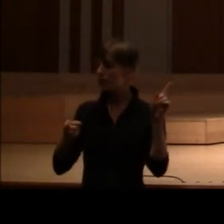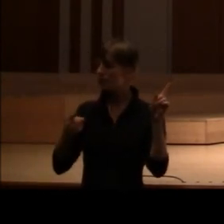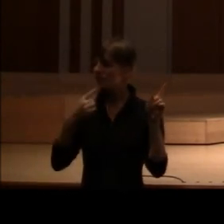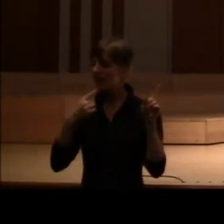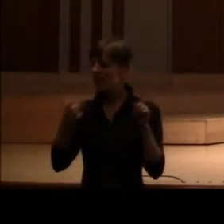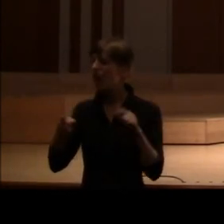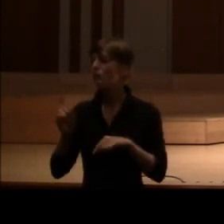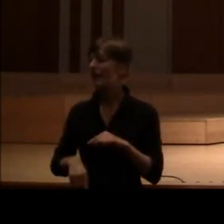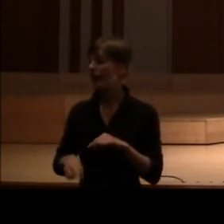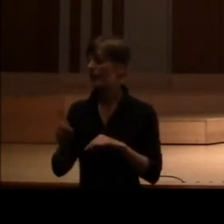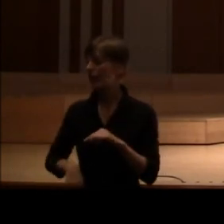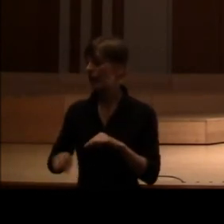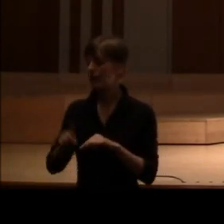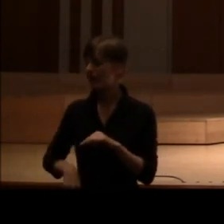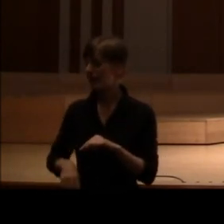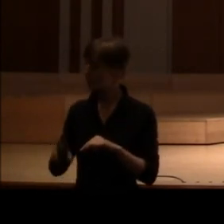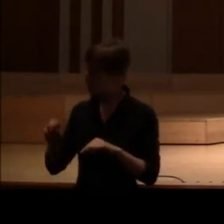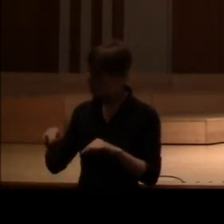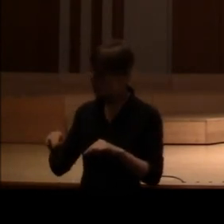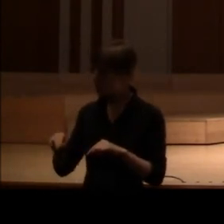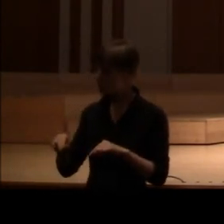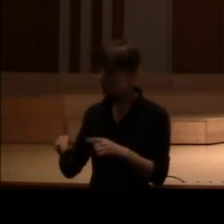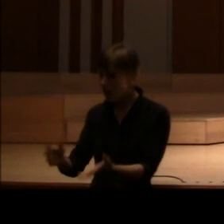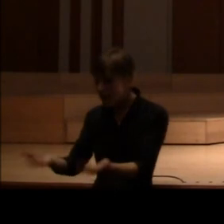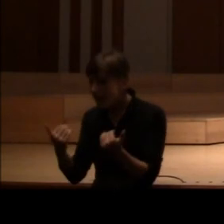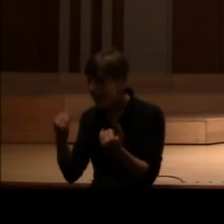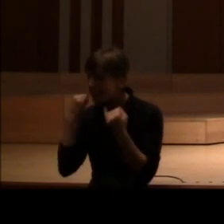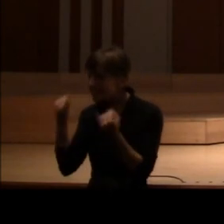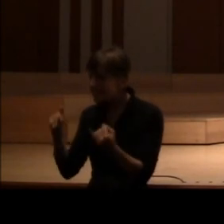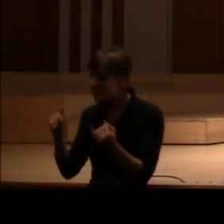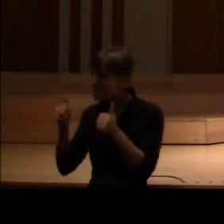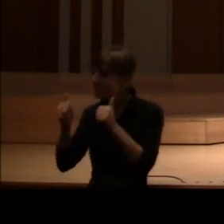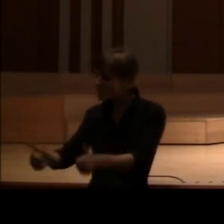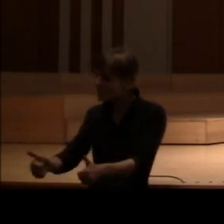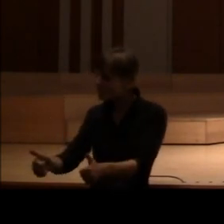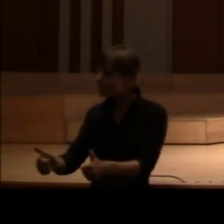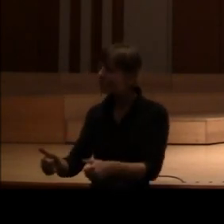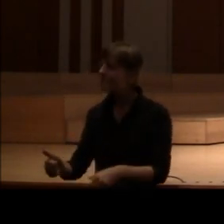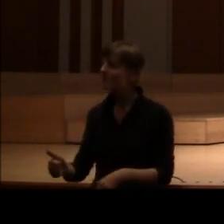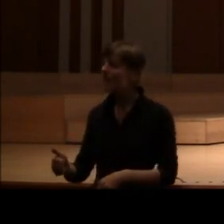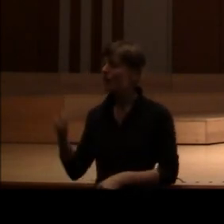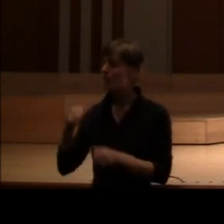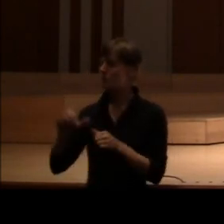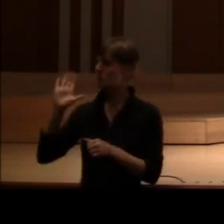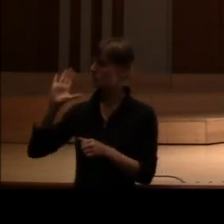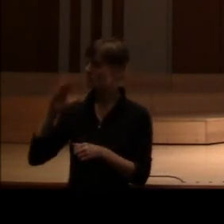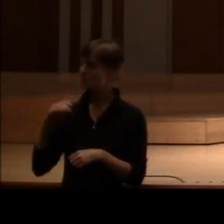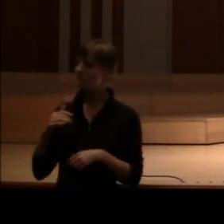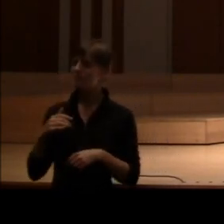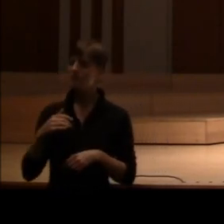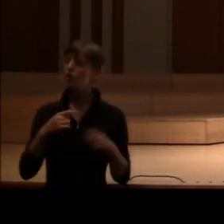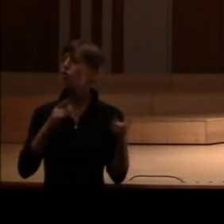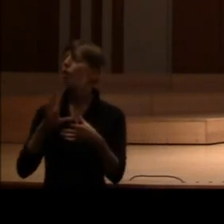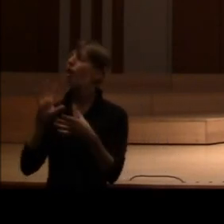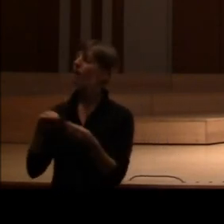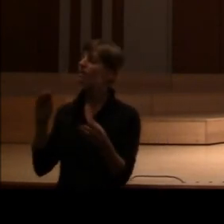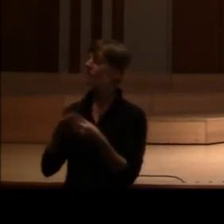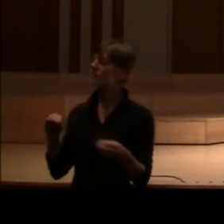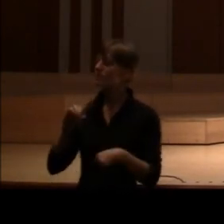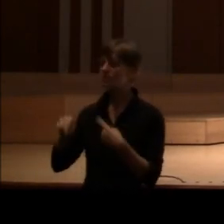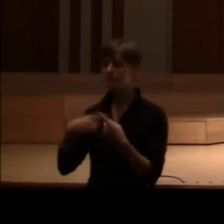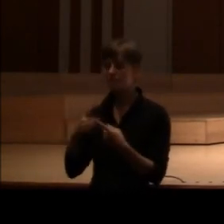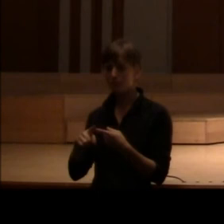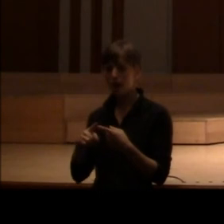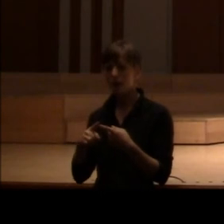do. It's always about just get your ideas. And I used to tell Adora, actually, you should tell a story about the